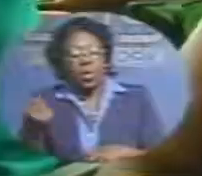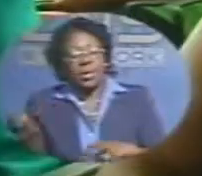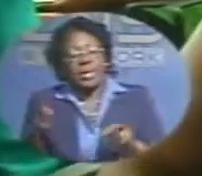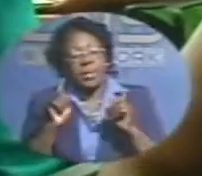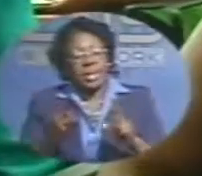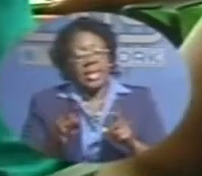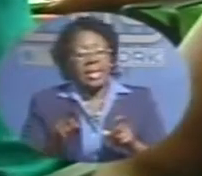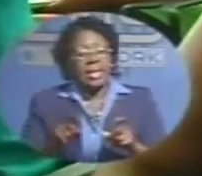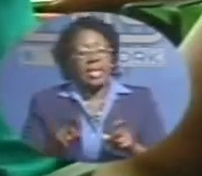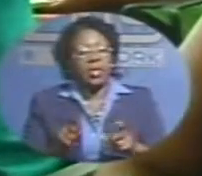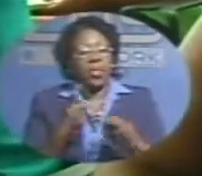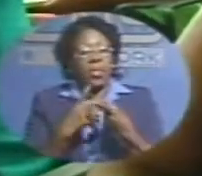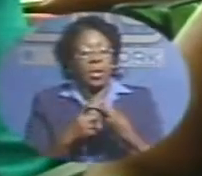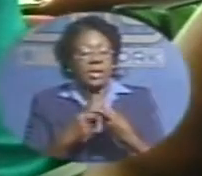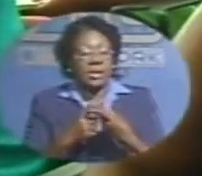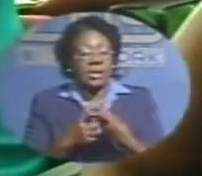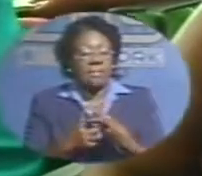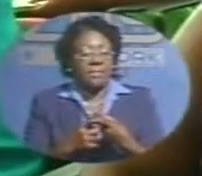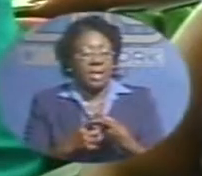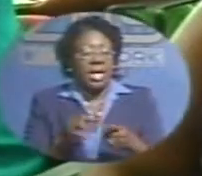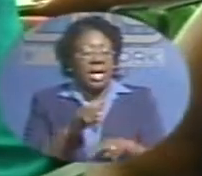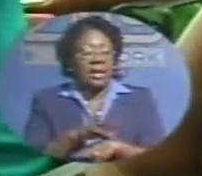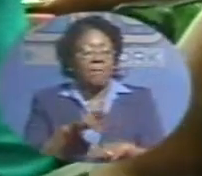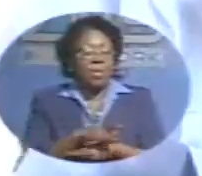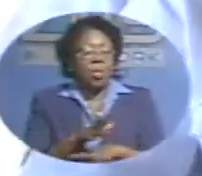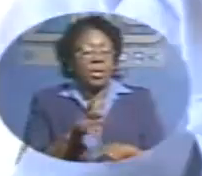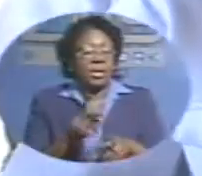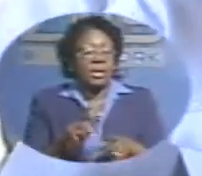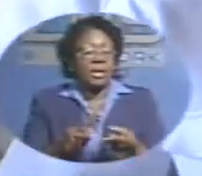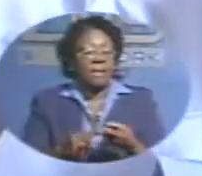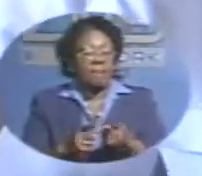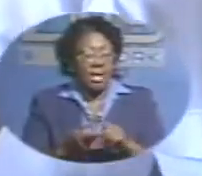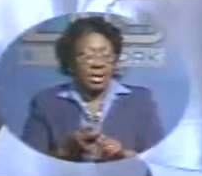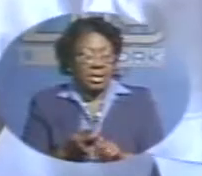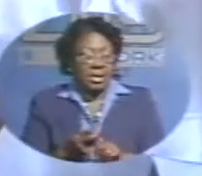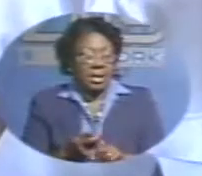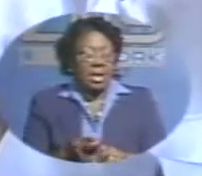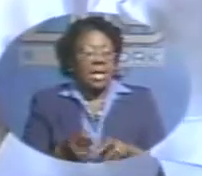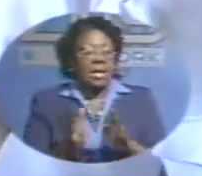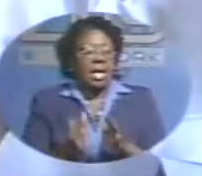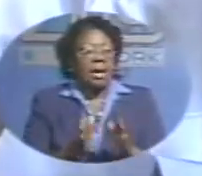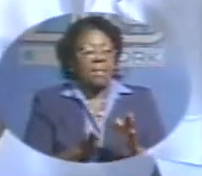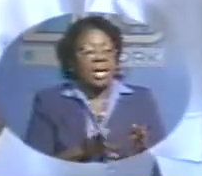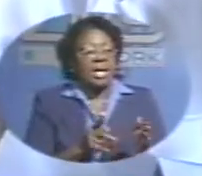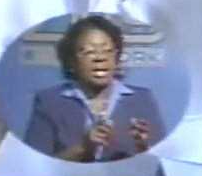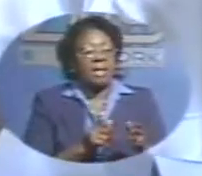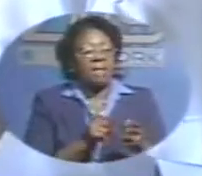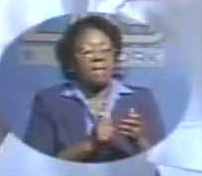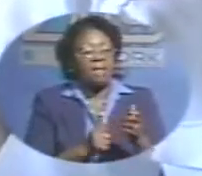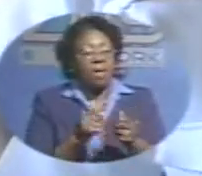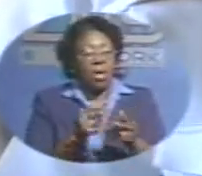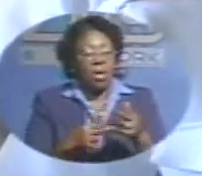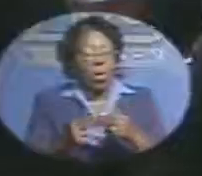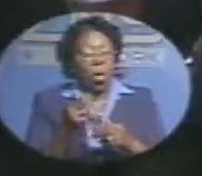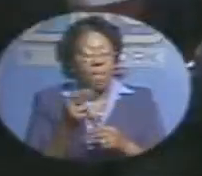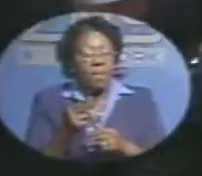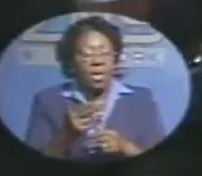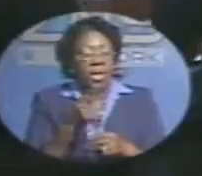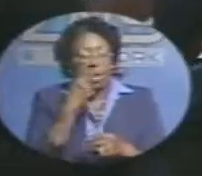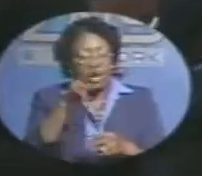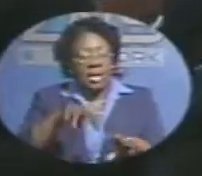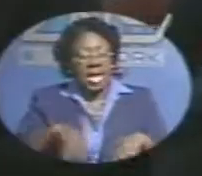positively influence their peers. The National Drug Council is planning follow-ups to see how the youth leaders